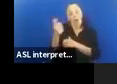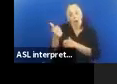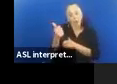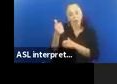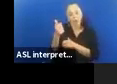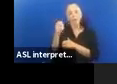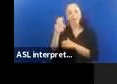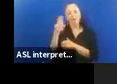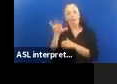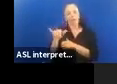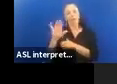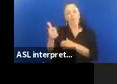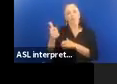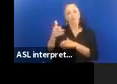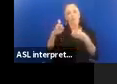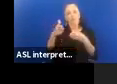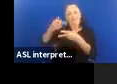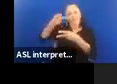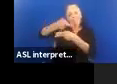the world.